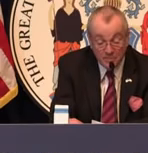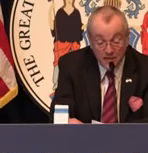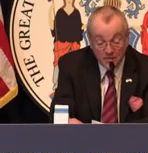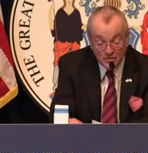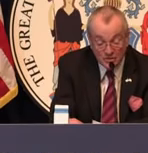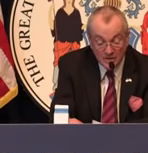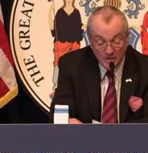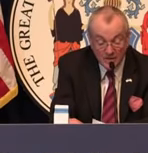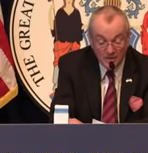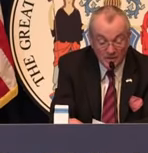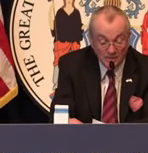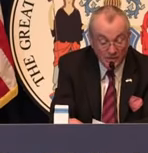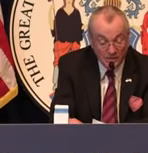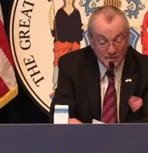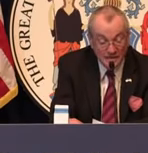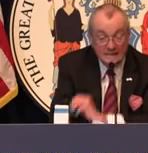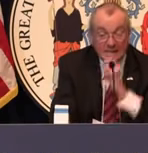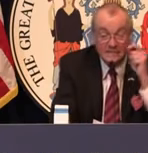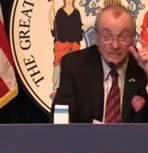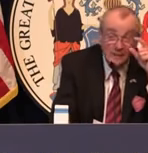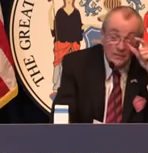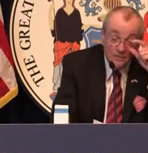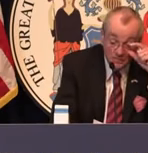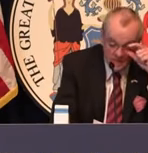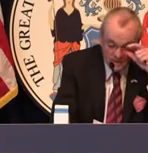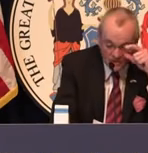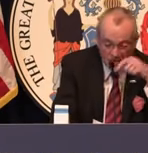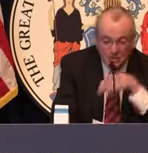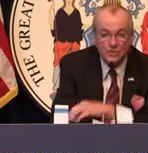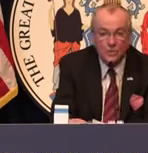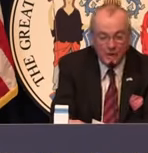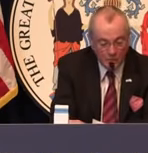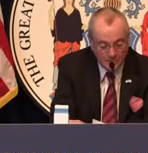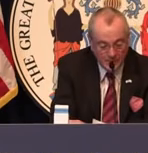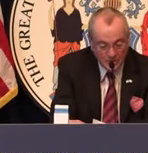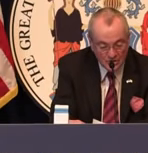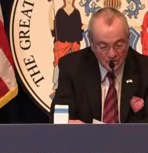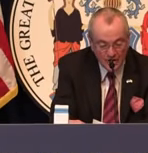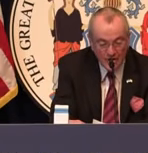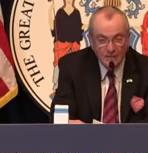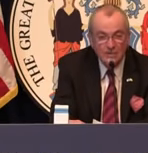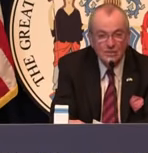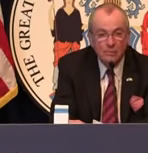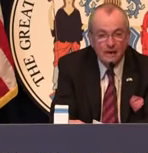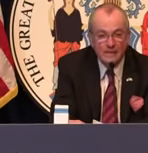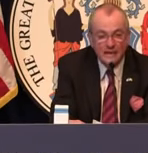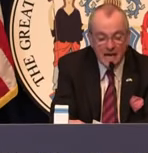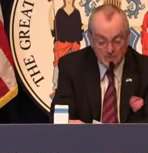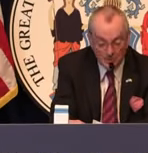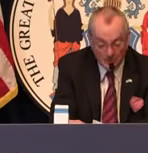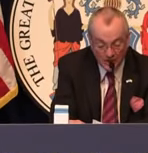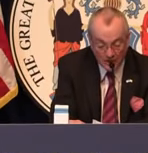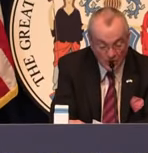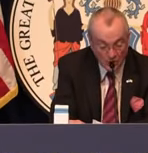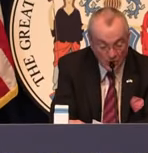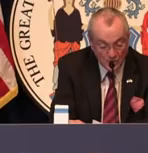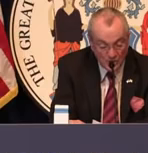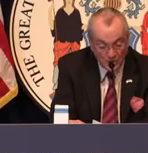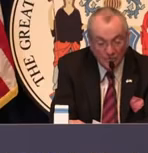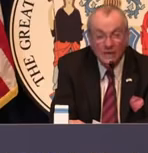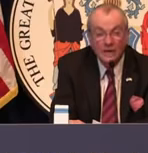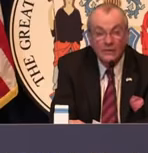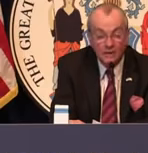2,250 patients being treated for COVID-19. Field medical stations, 21 patients. This is a breakdown of hospitalizations